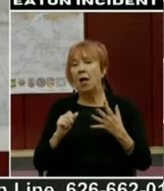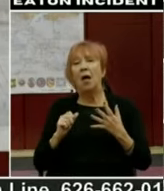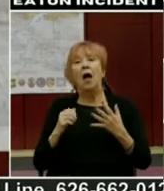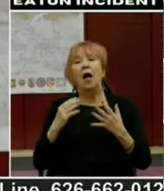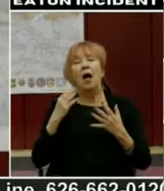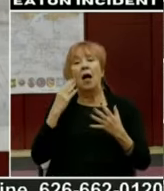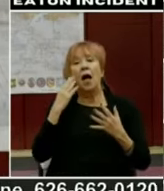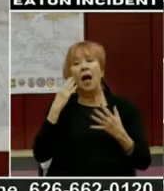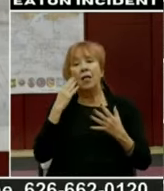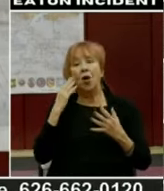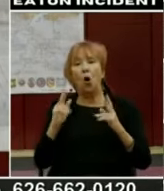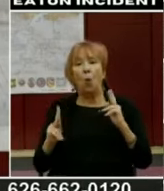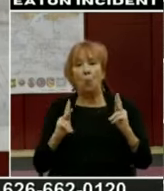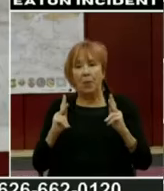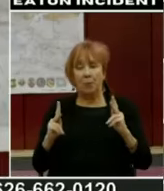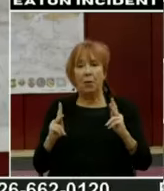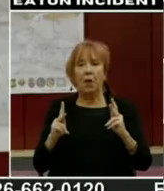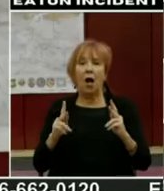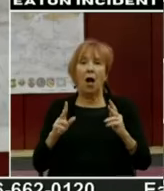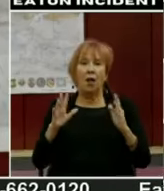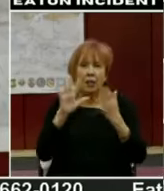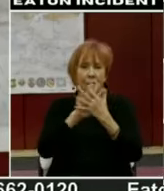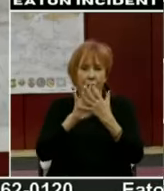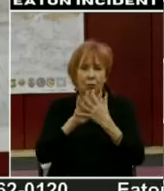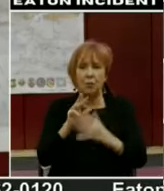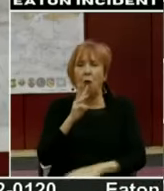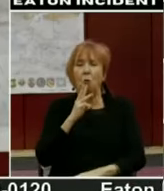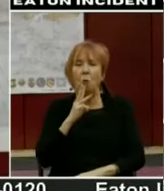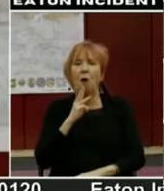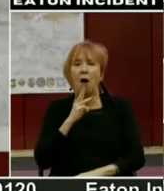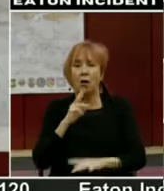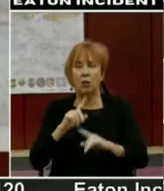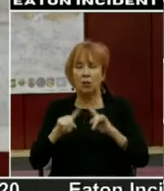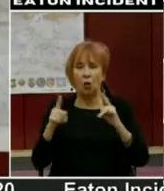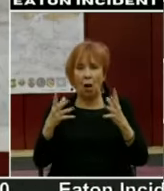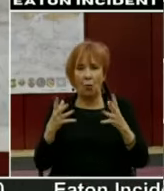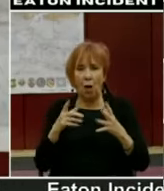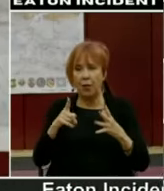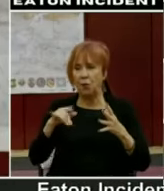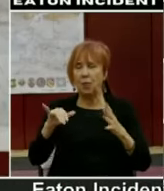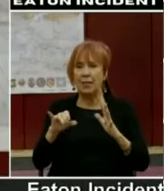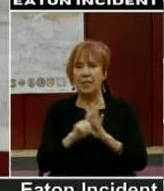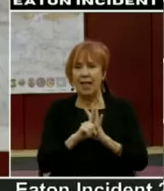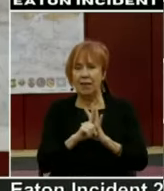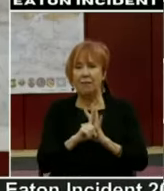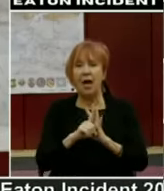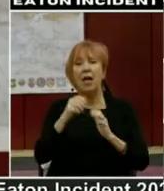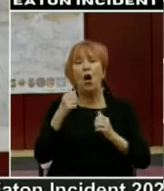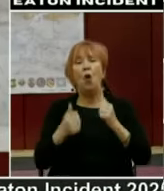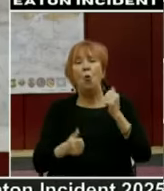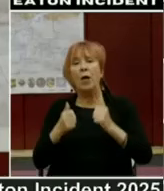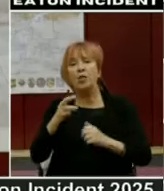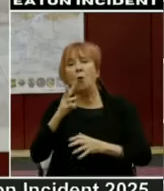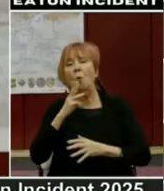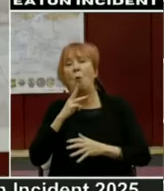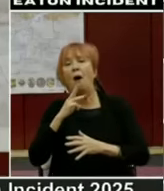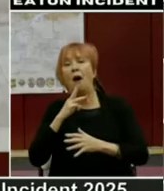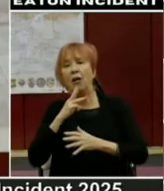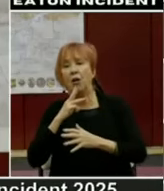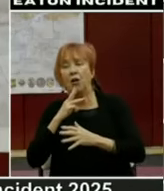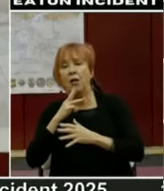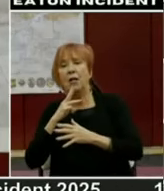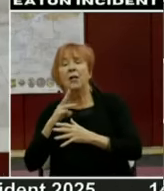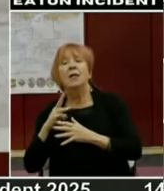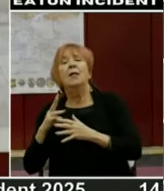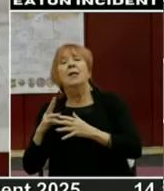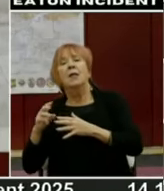confusing about water, so I'll state again. First I'd like you to do is identify which water agency you are served by. There are 5 in